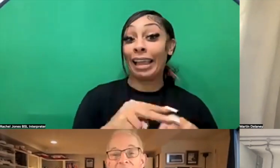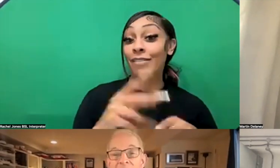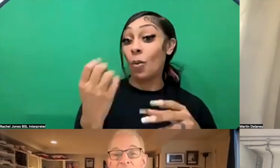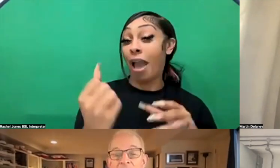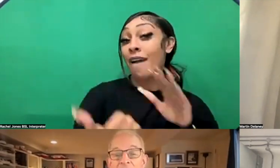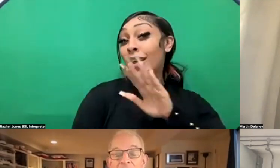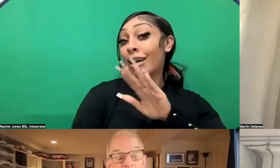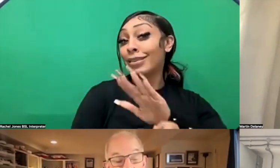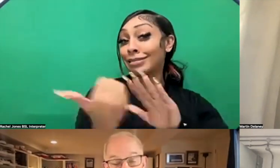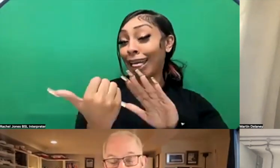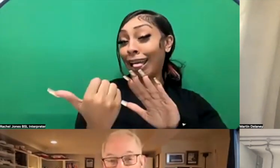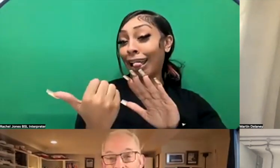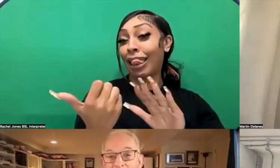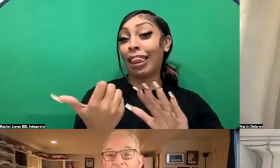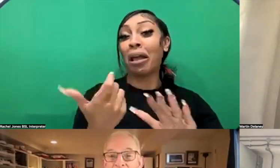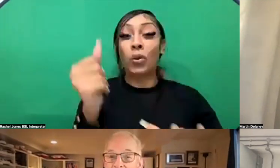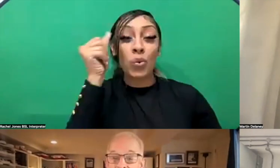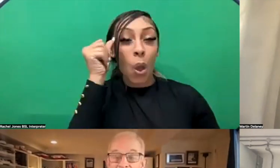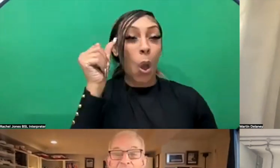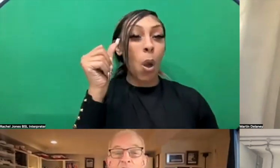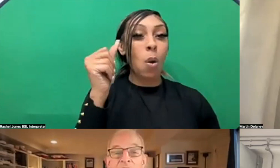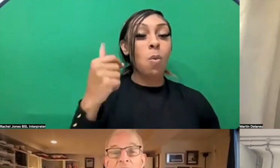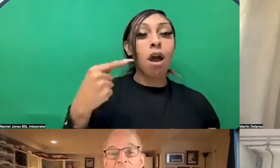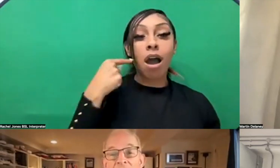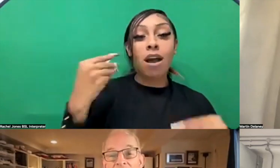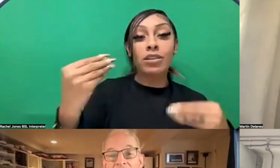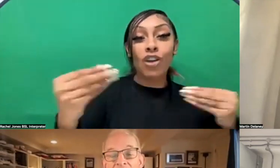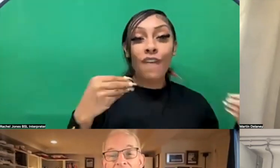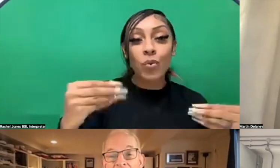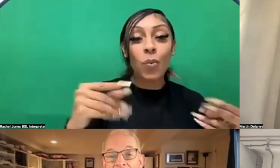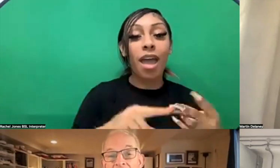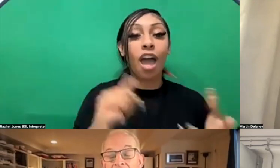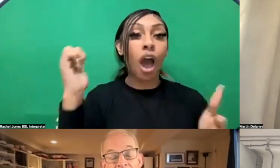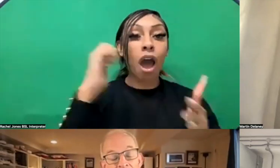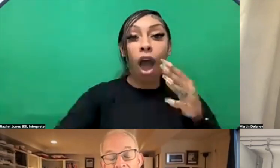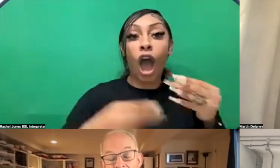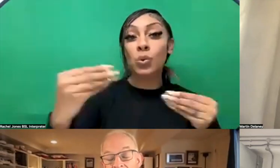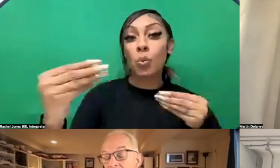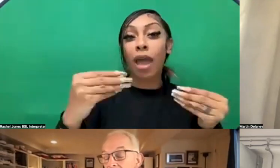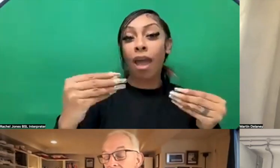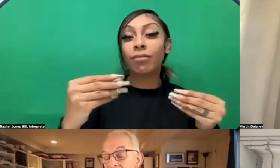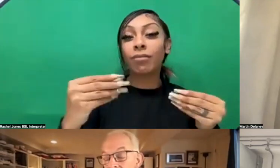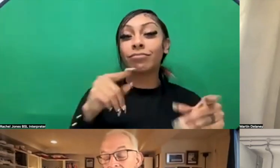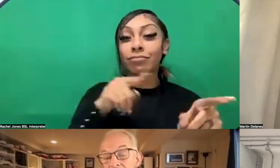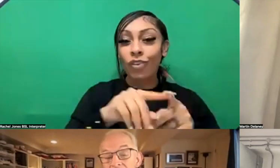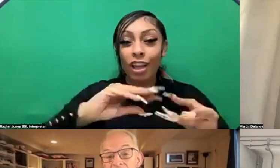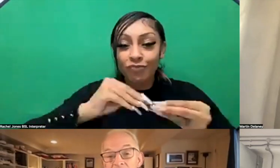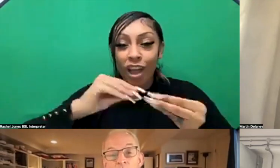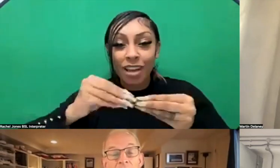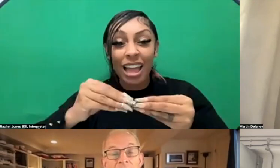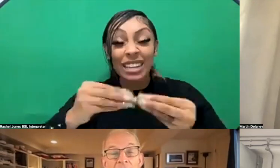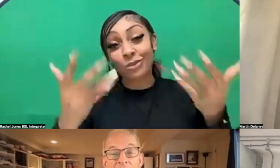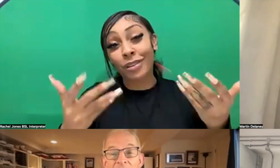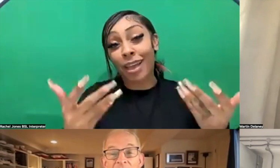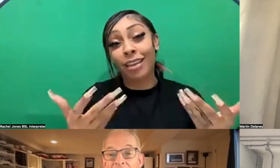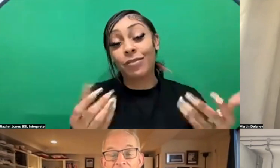and you know a little bit about hardware, you know a little bit about software, then these days it is a